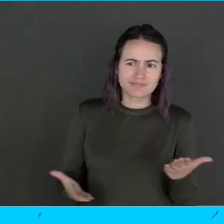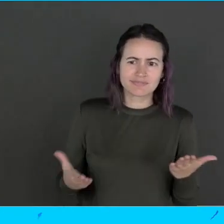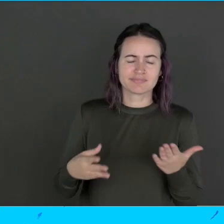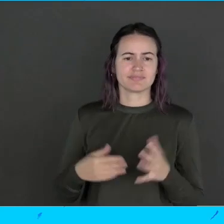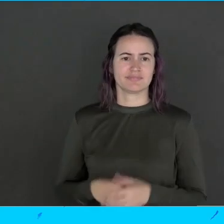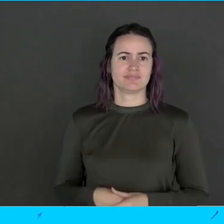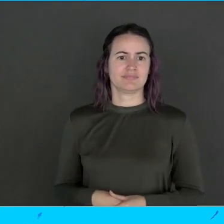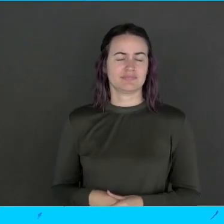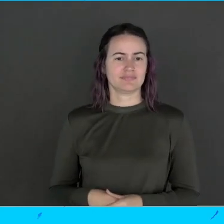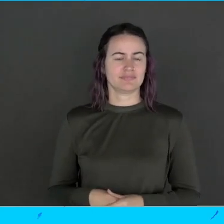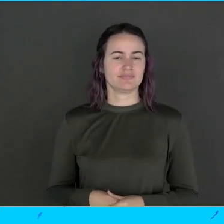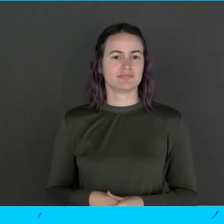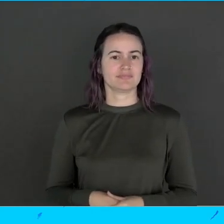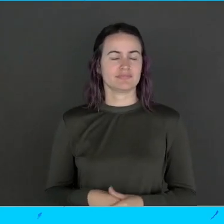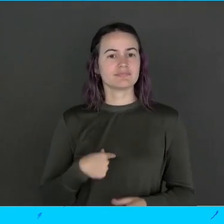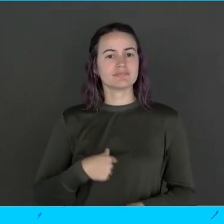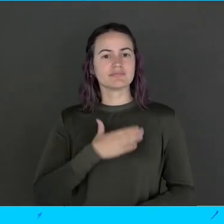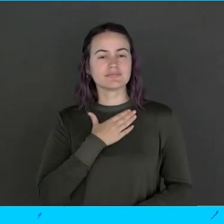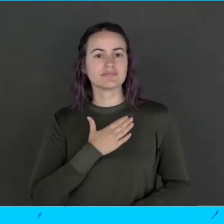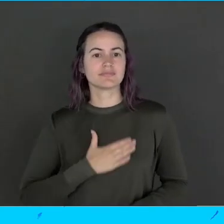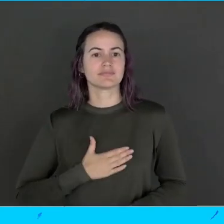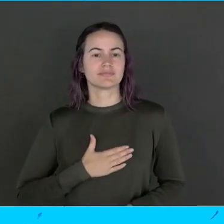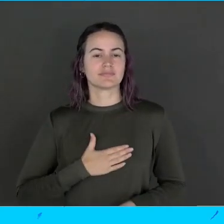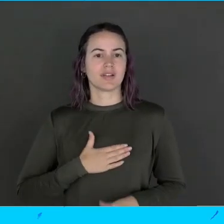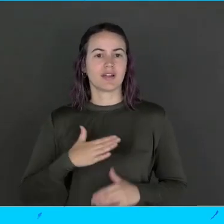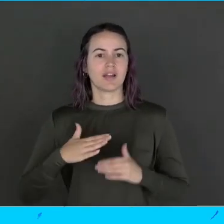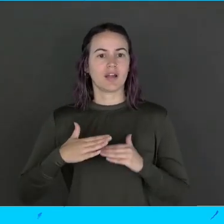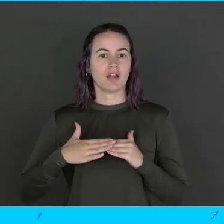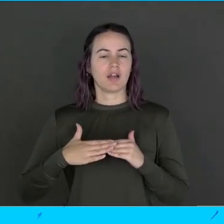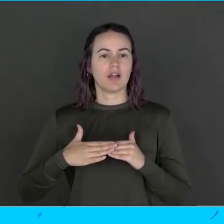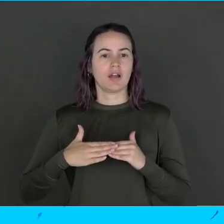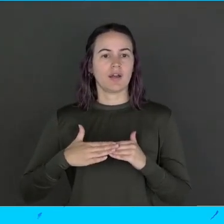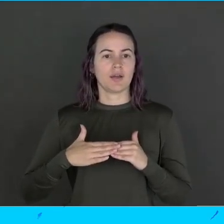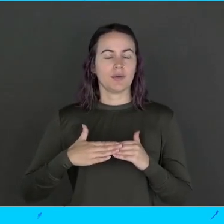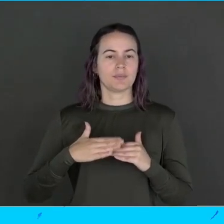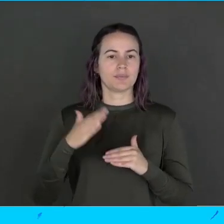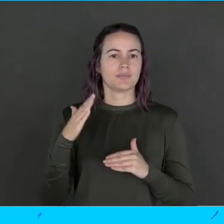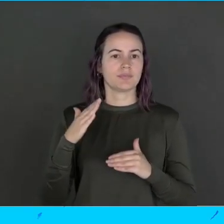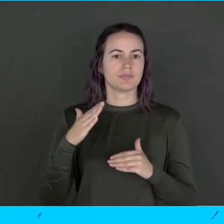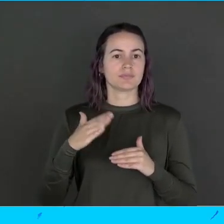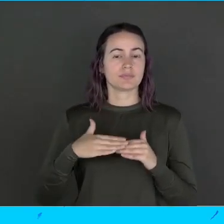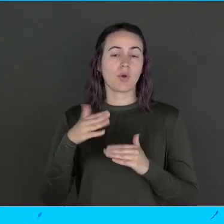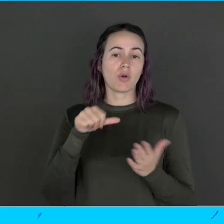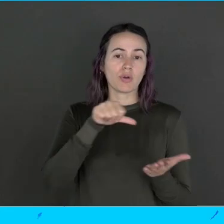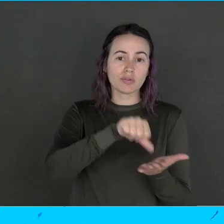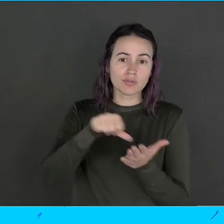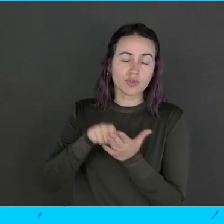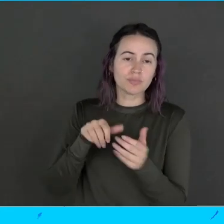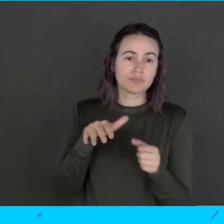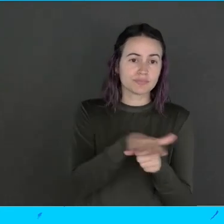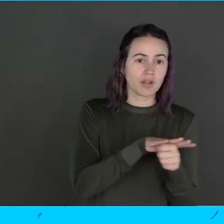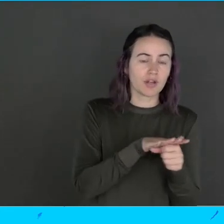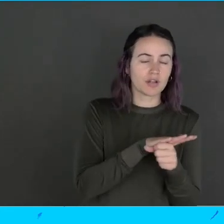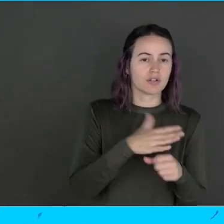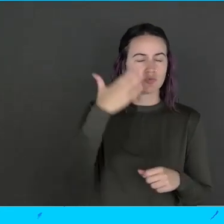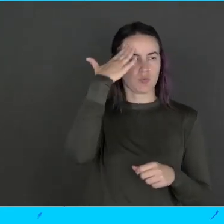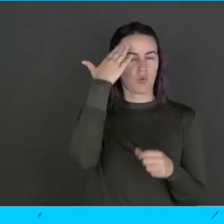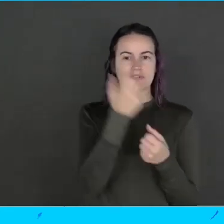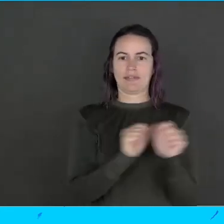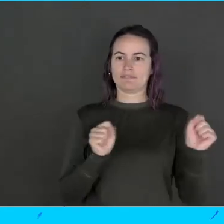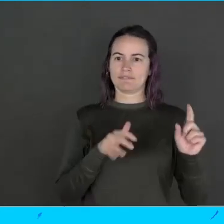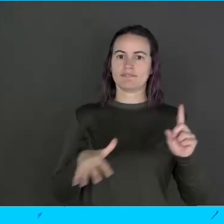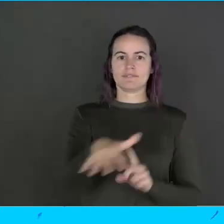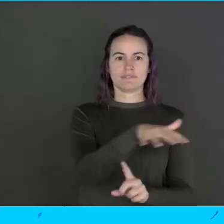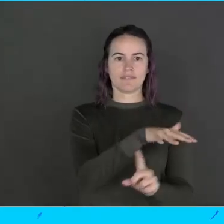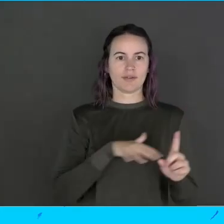would like more police stations to be set in the rural and urban areas to help create a safe environment for girls. Thank